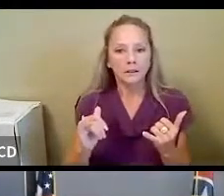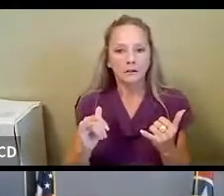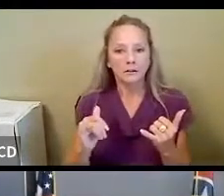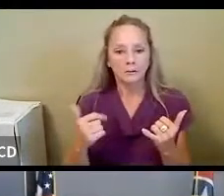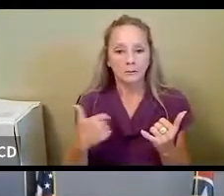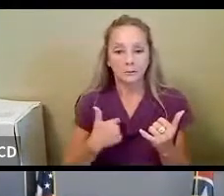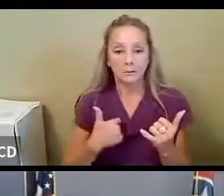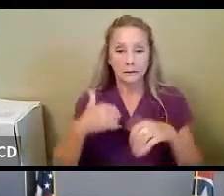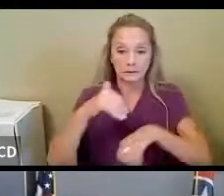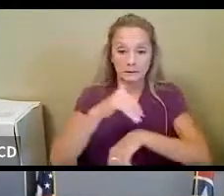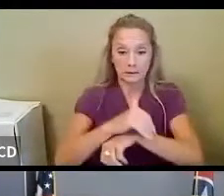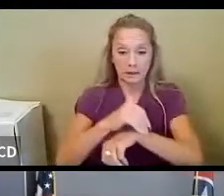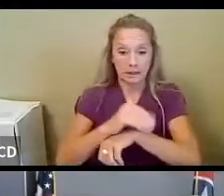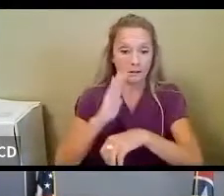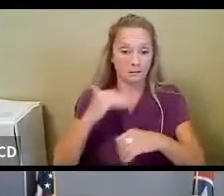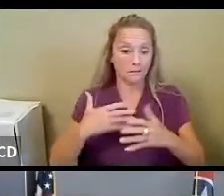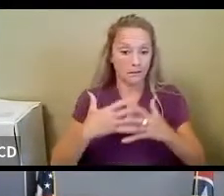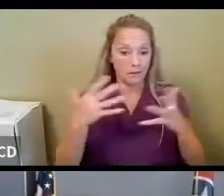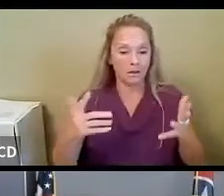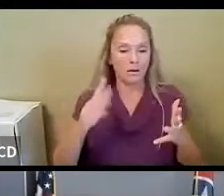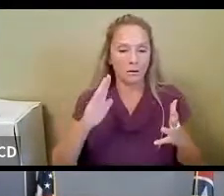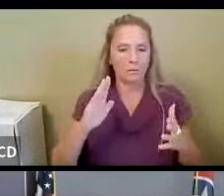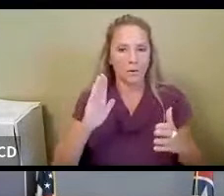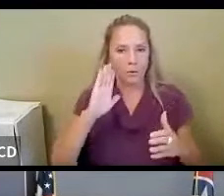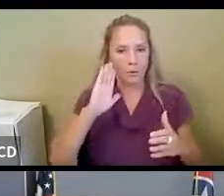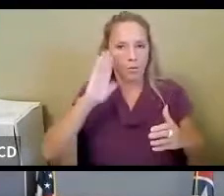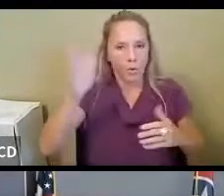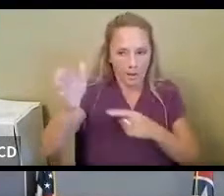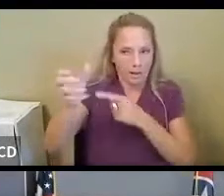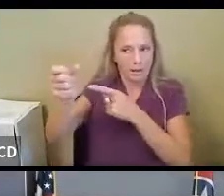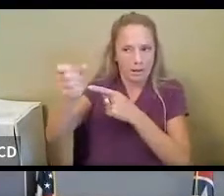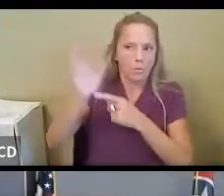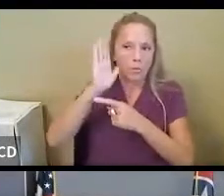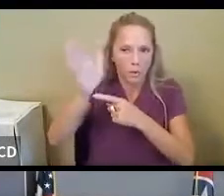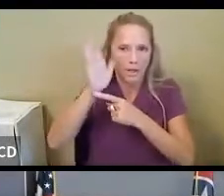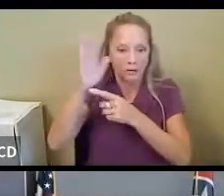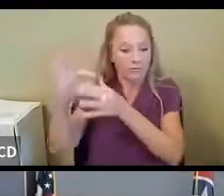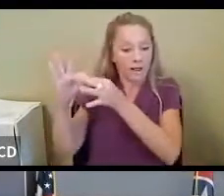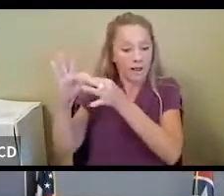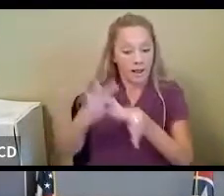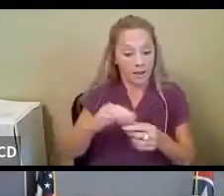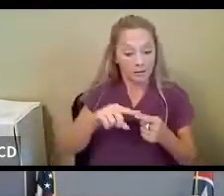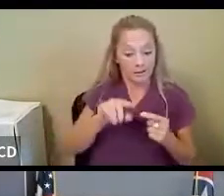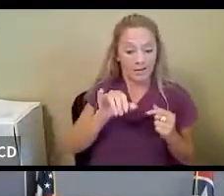discussion we'll have tonight, but we will have some other discussion related here shortly.